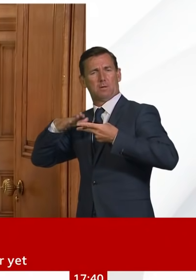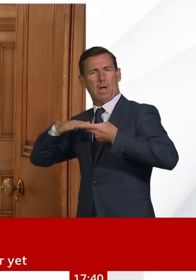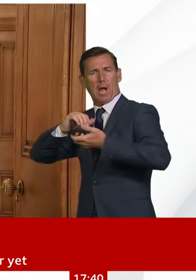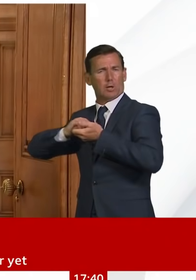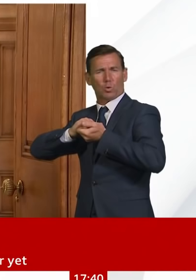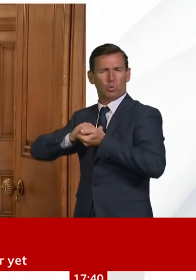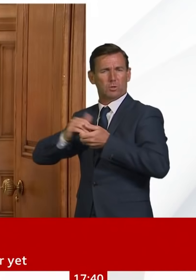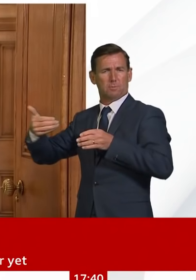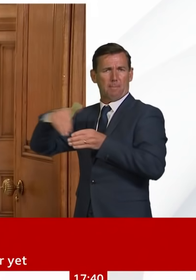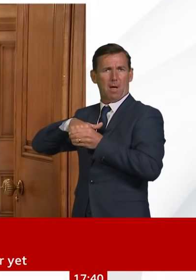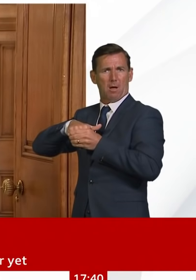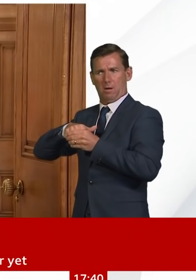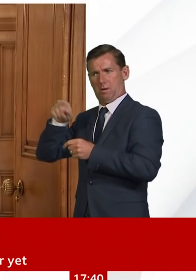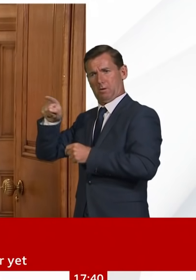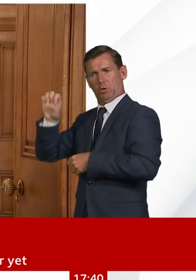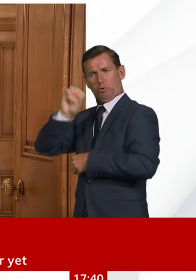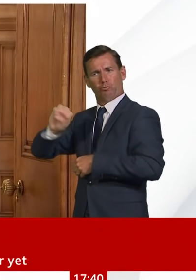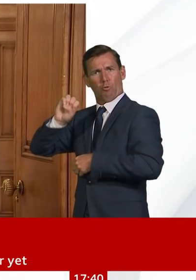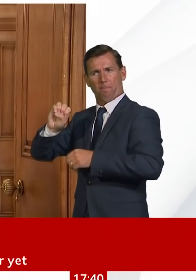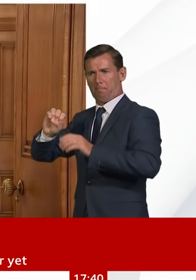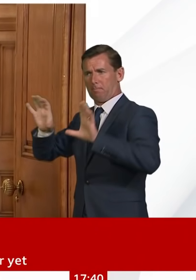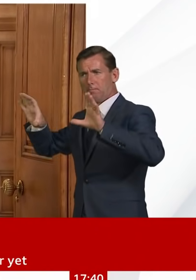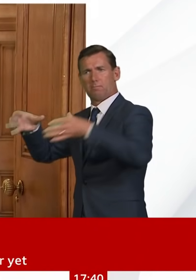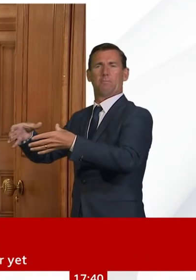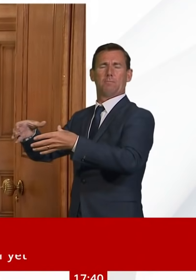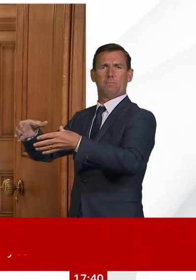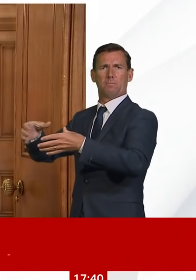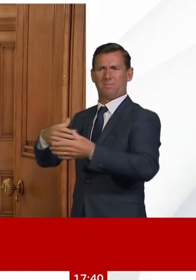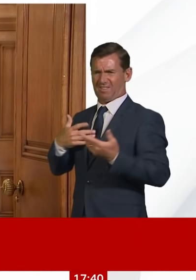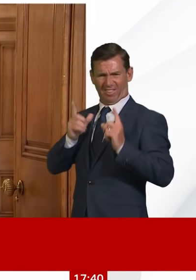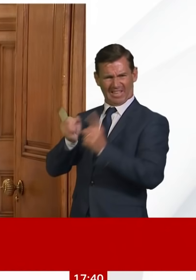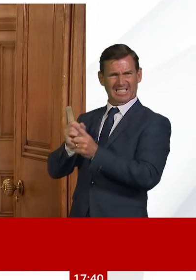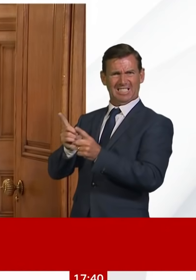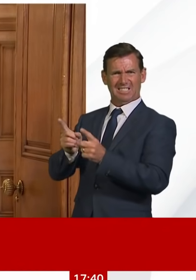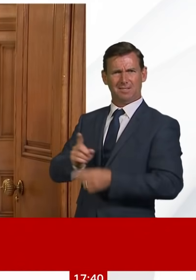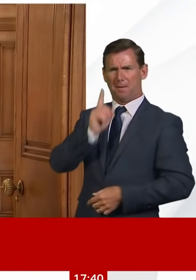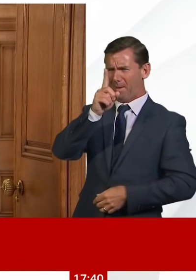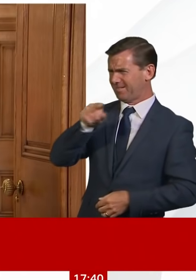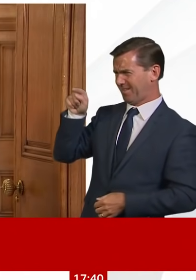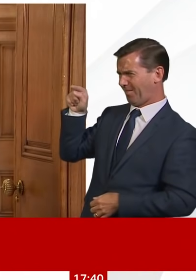That's the long and short of it. But the impact of this on our ability to deliver PPE